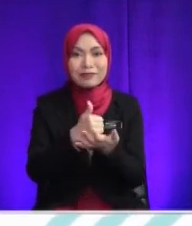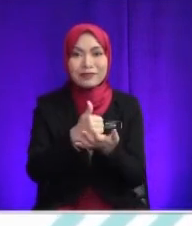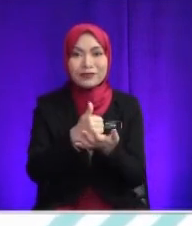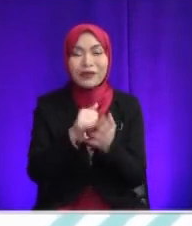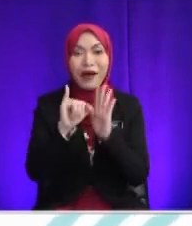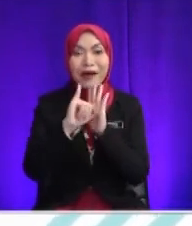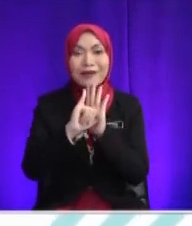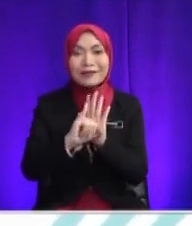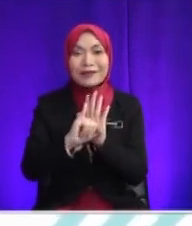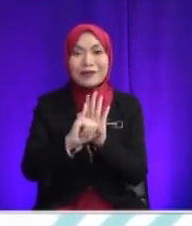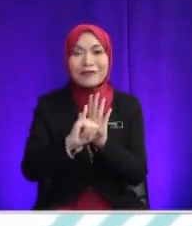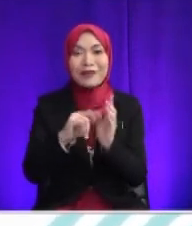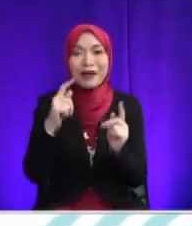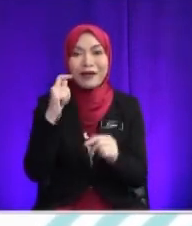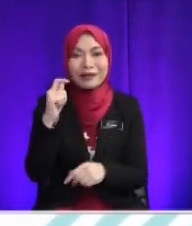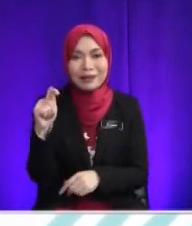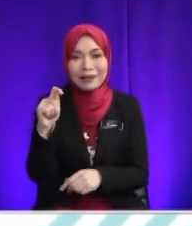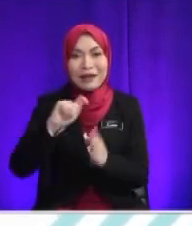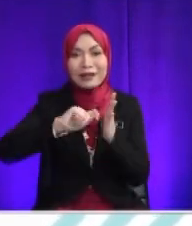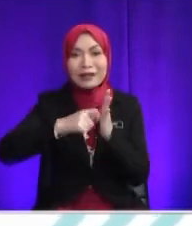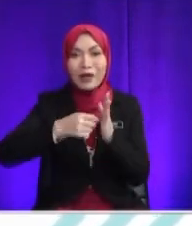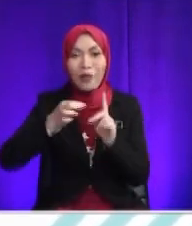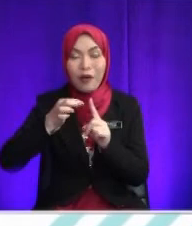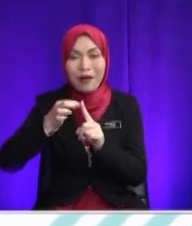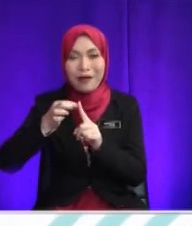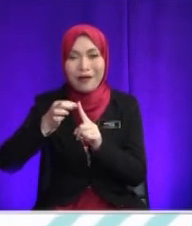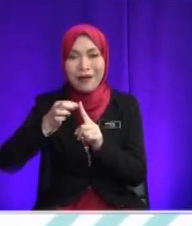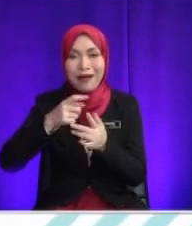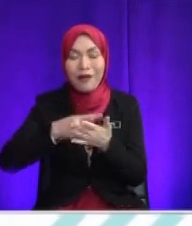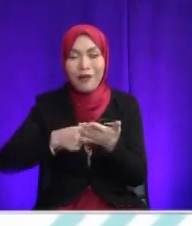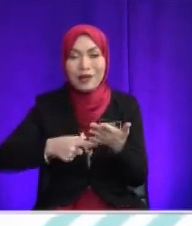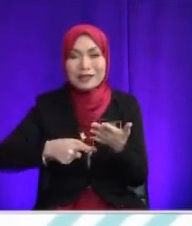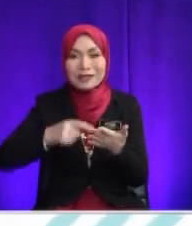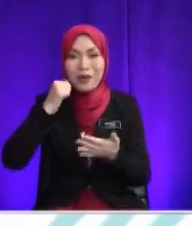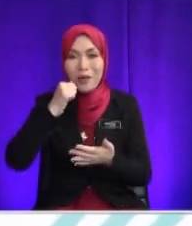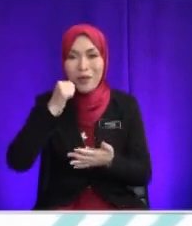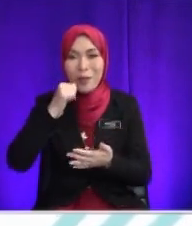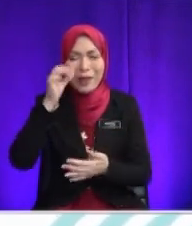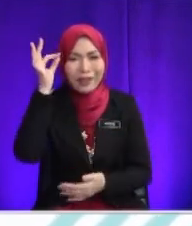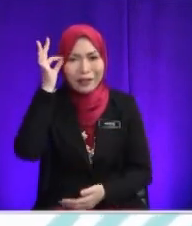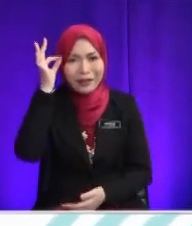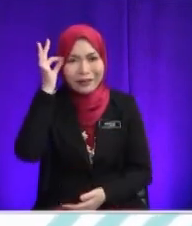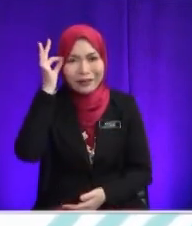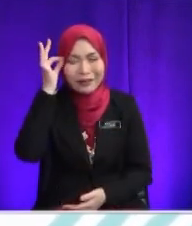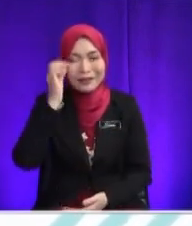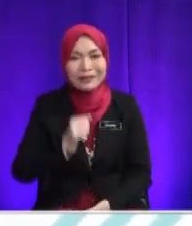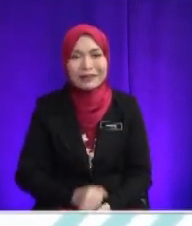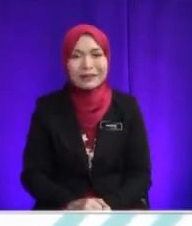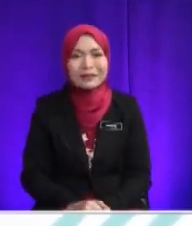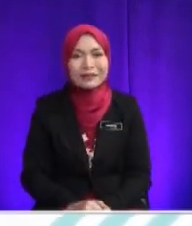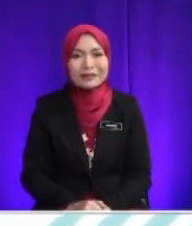from the question, what can you see? So what does the woman think about the sentence that was given? So which one do you think is the